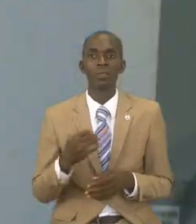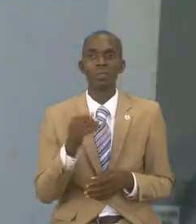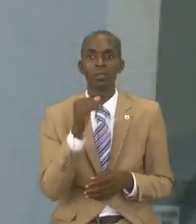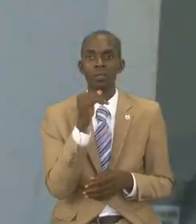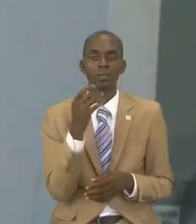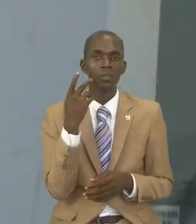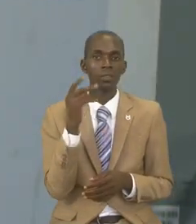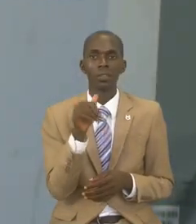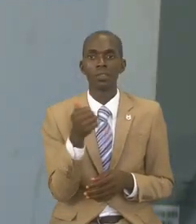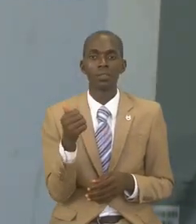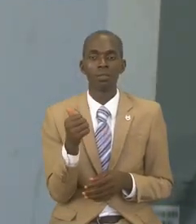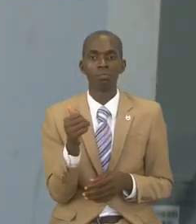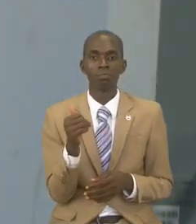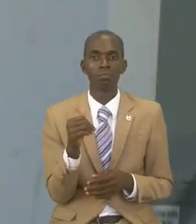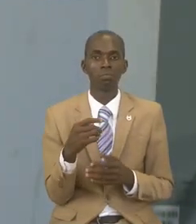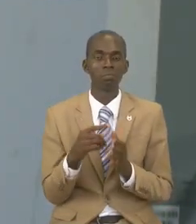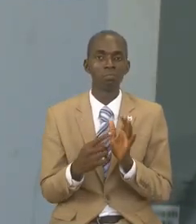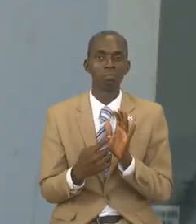left.